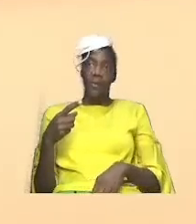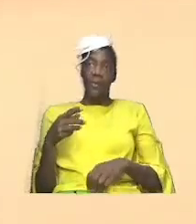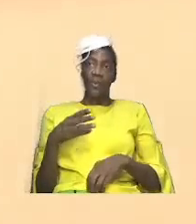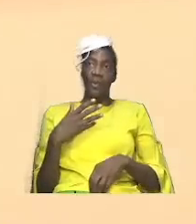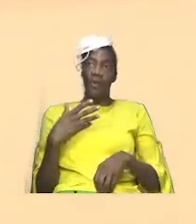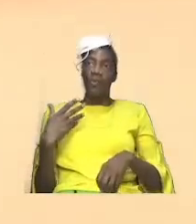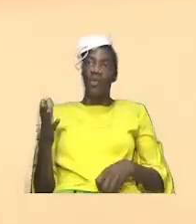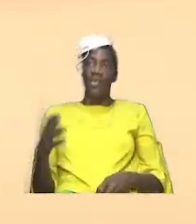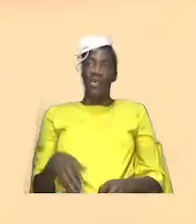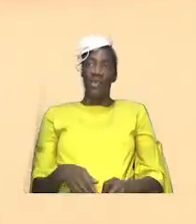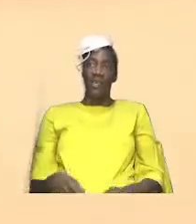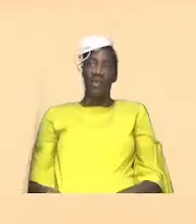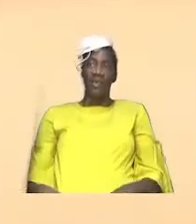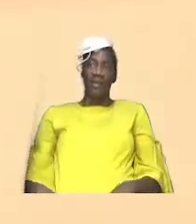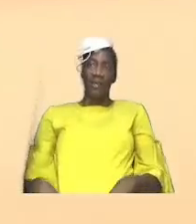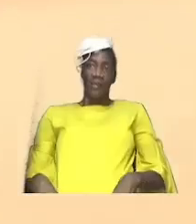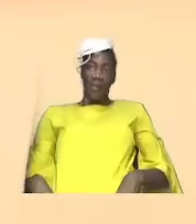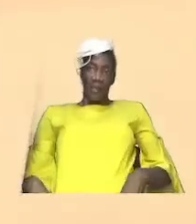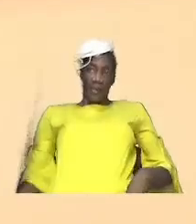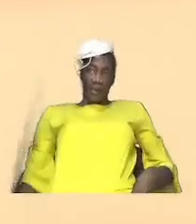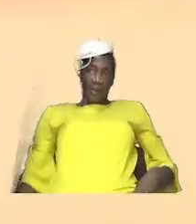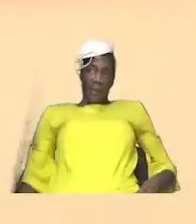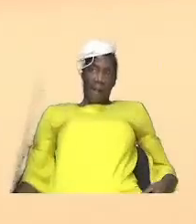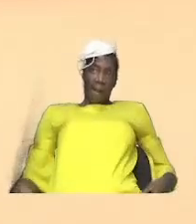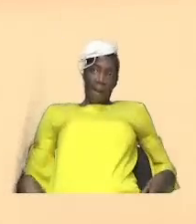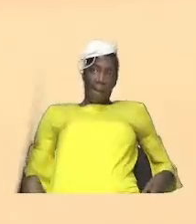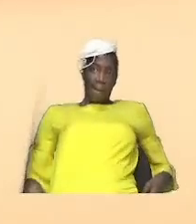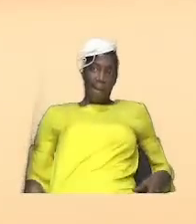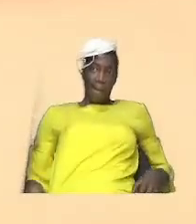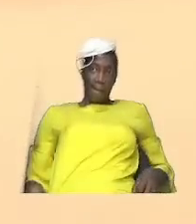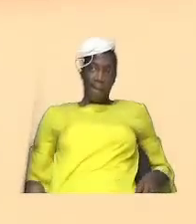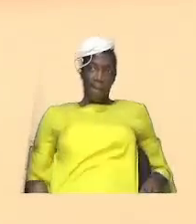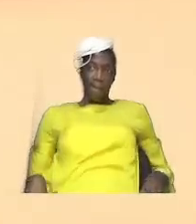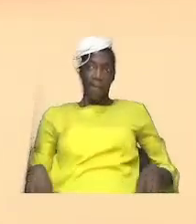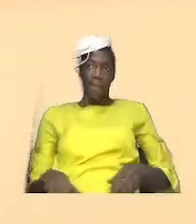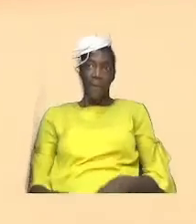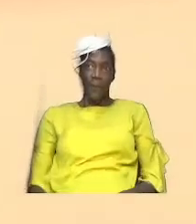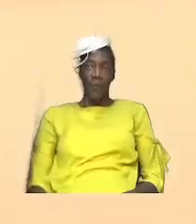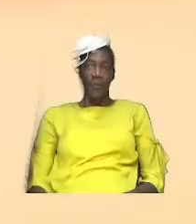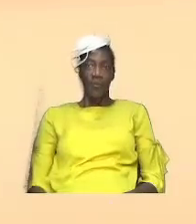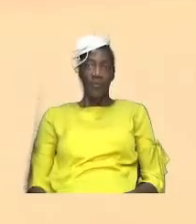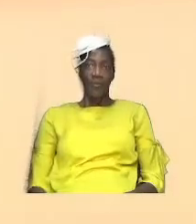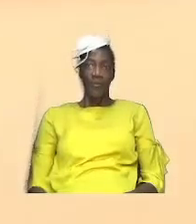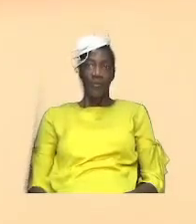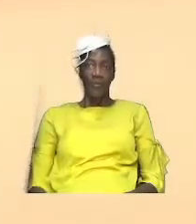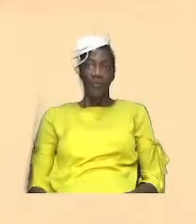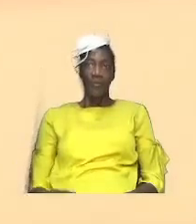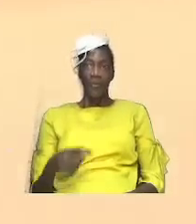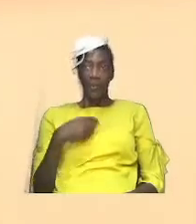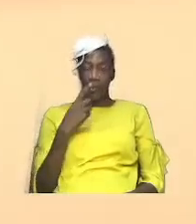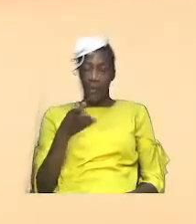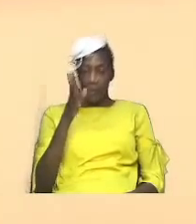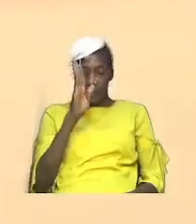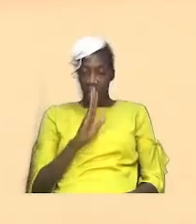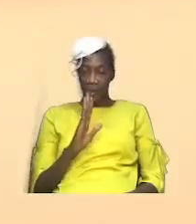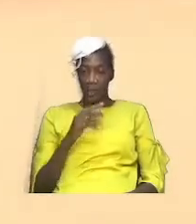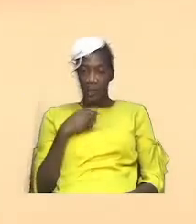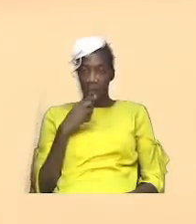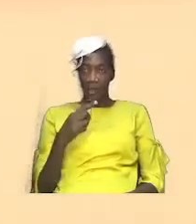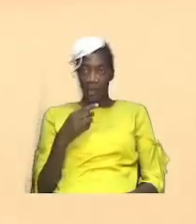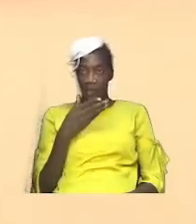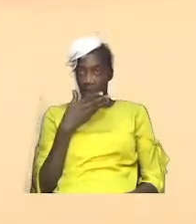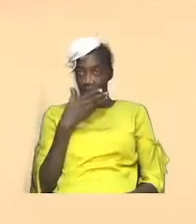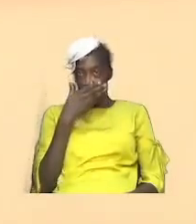like you. And then the person who was behind all of that and behind the people leaving, they go to God one day and say, God, forgive